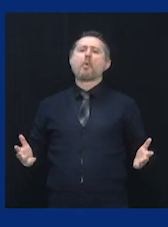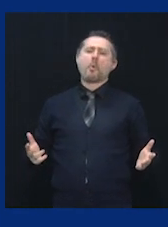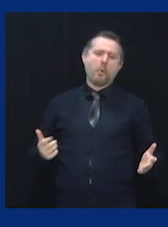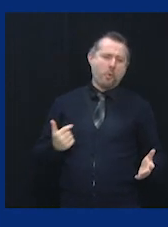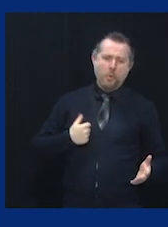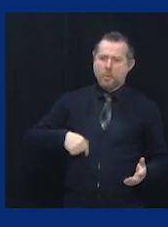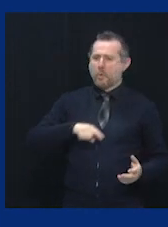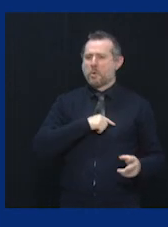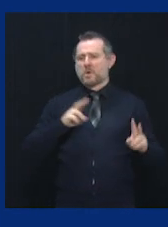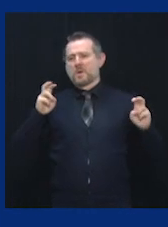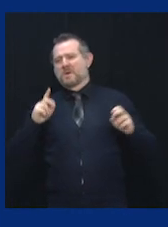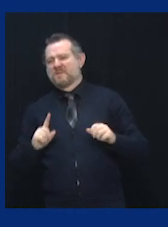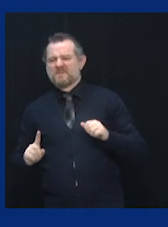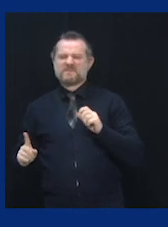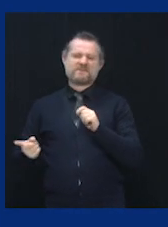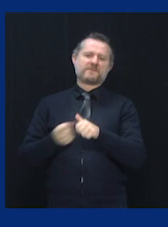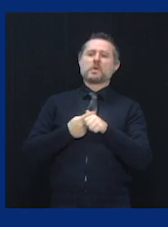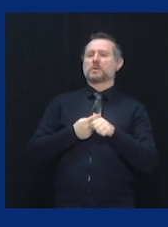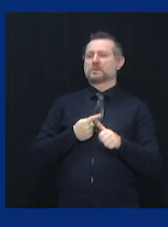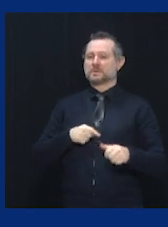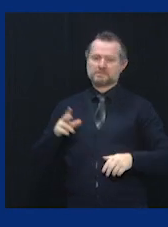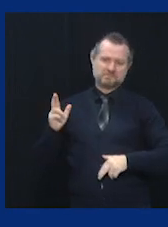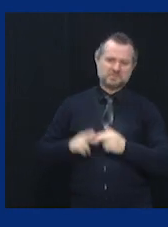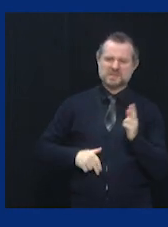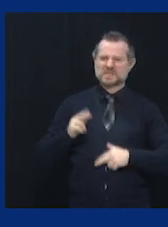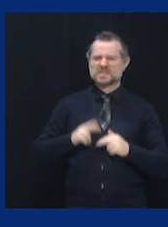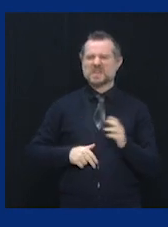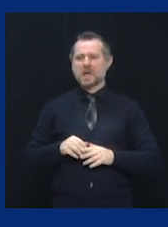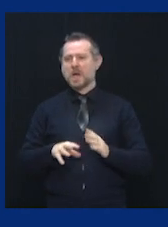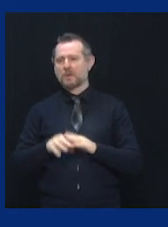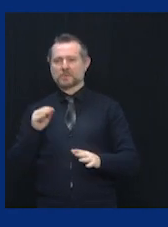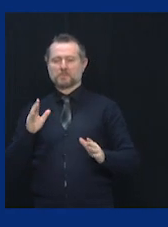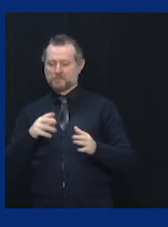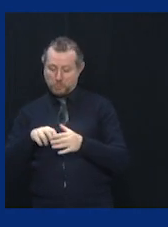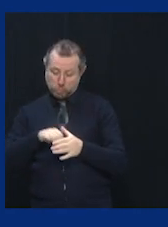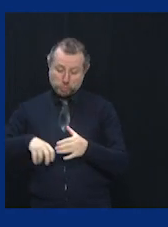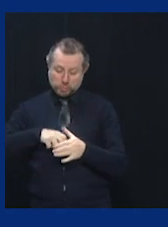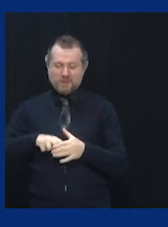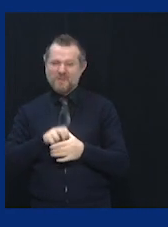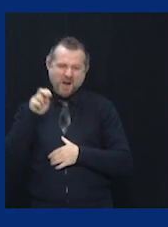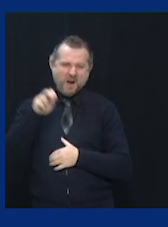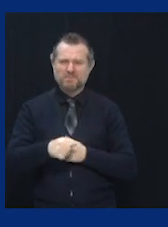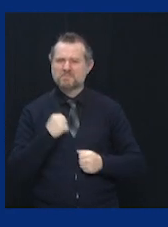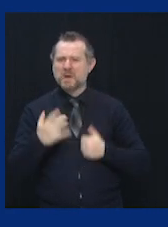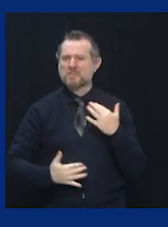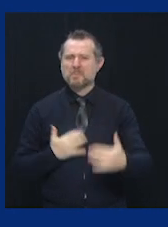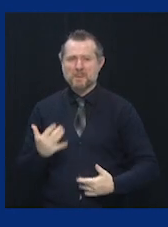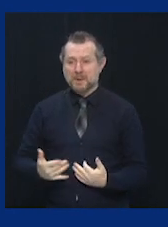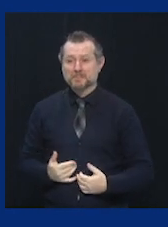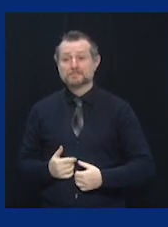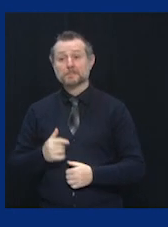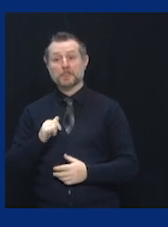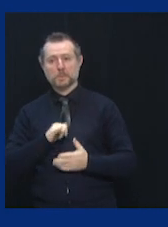box building a New York that is better than it has ever been before all across the state.